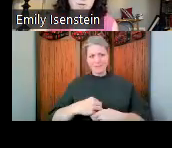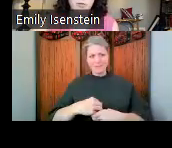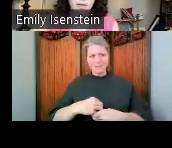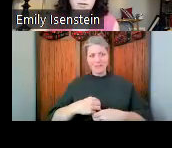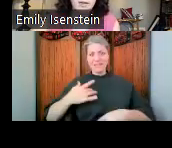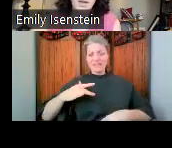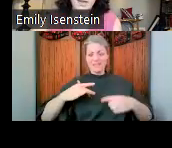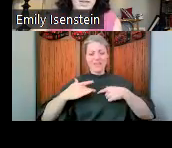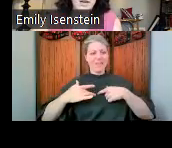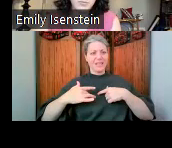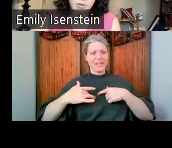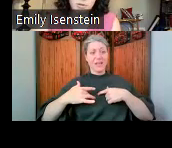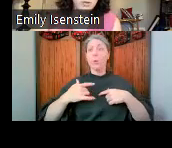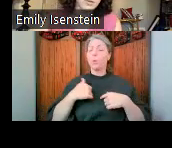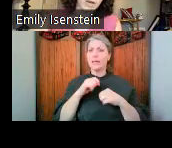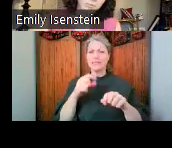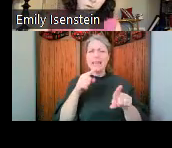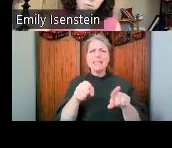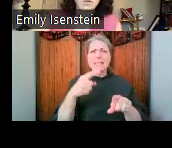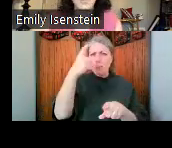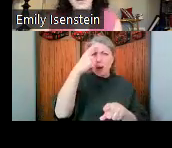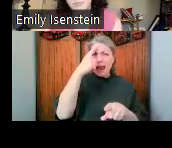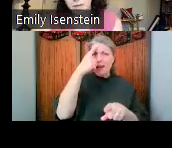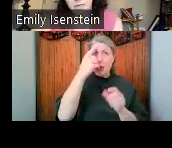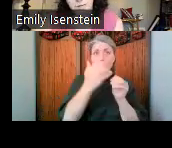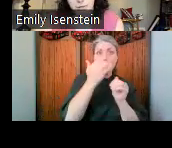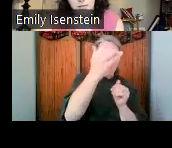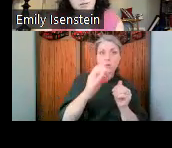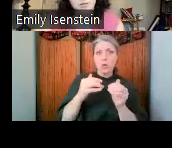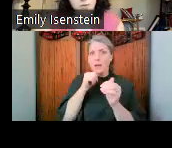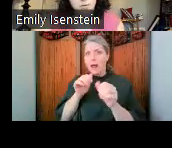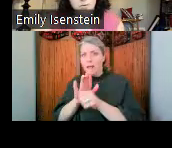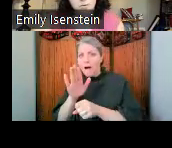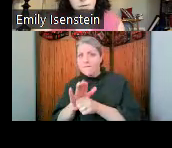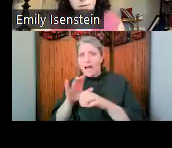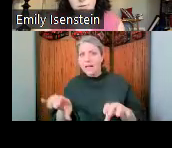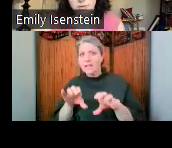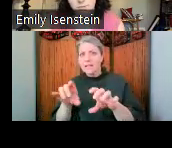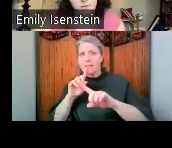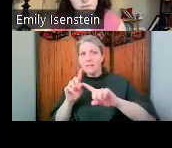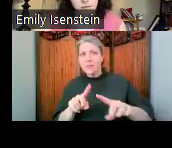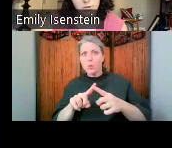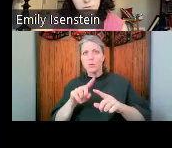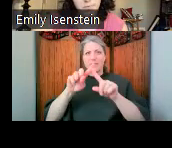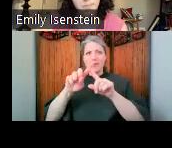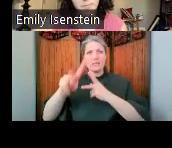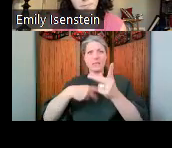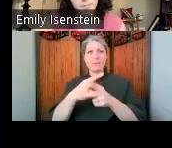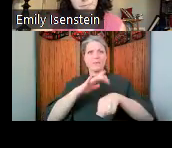see if the brain has a hyper or hypo reactivity to certain types of